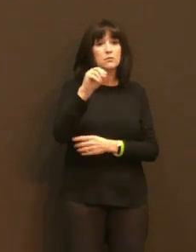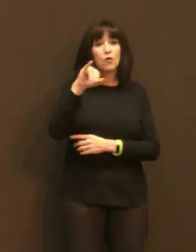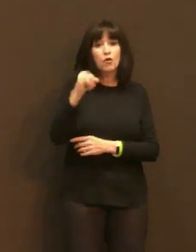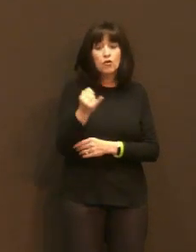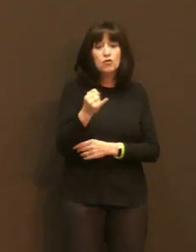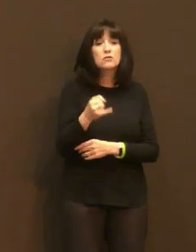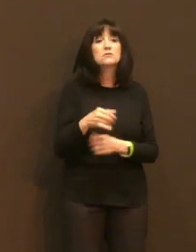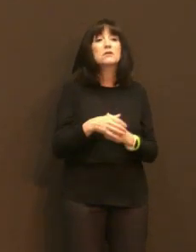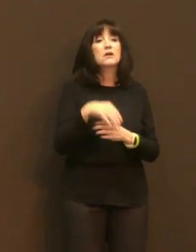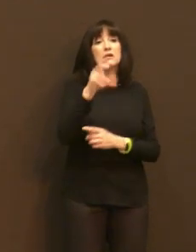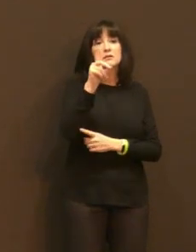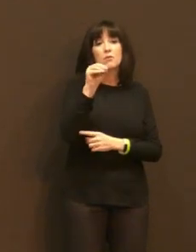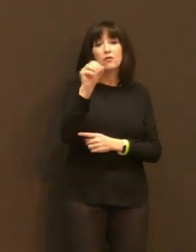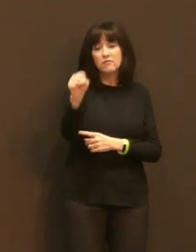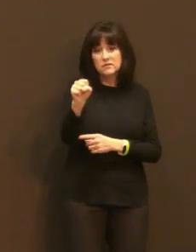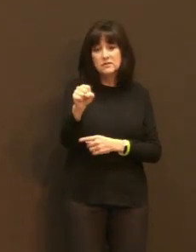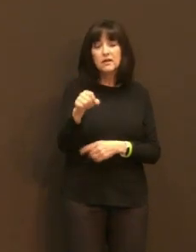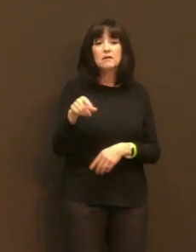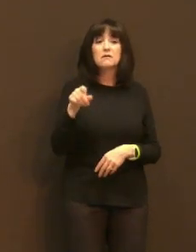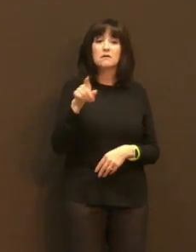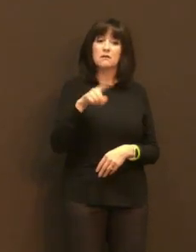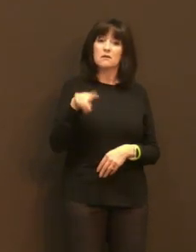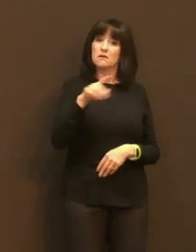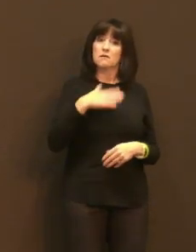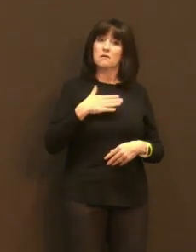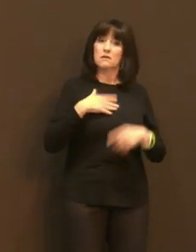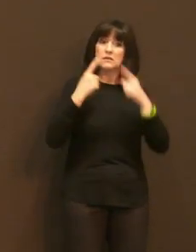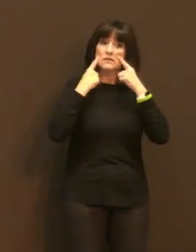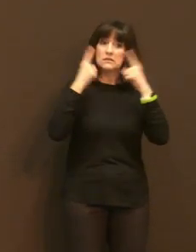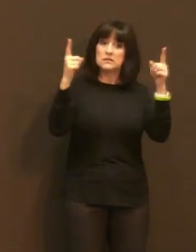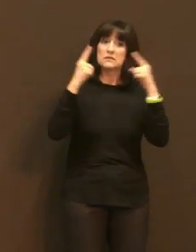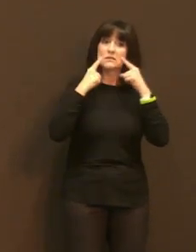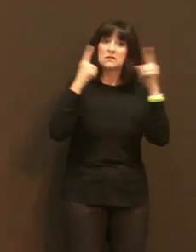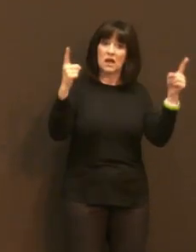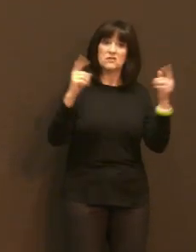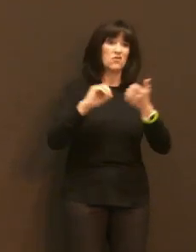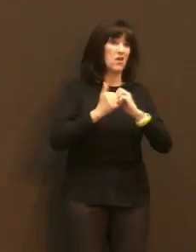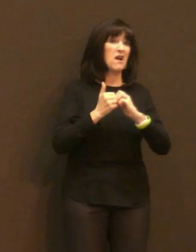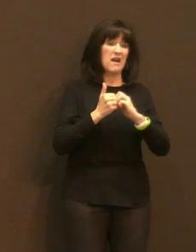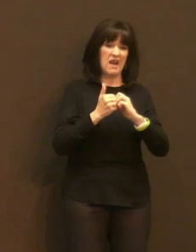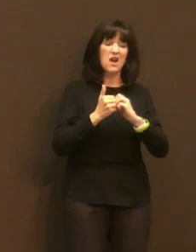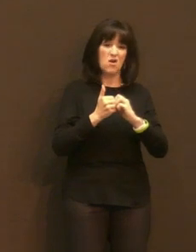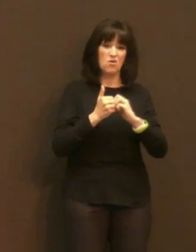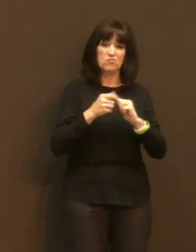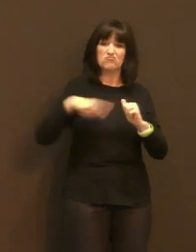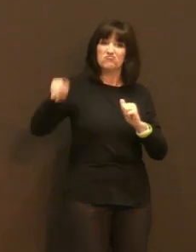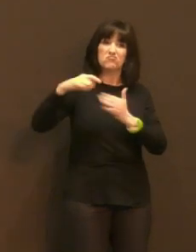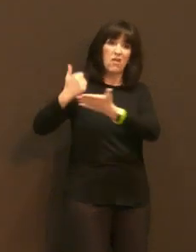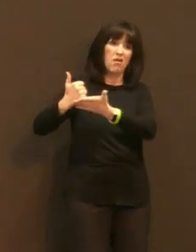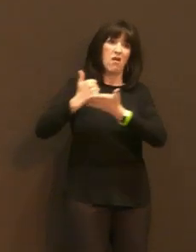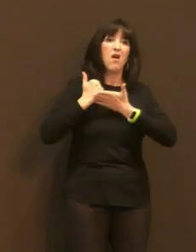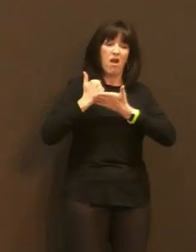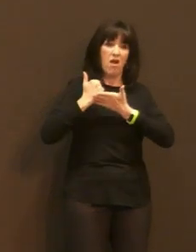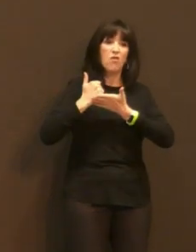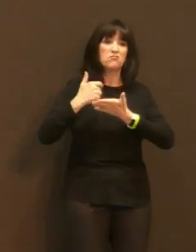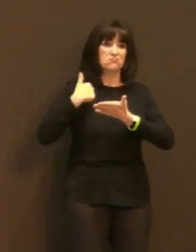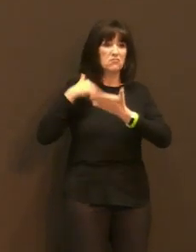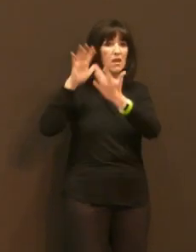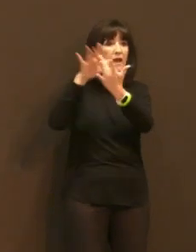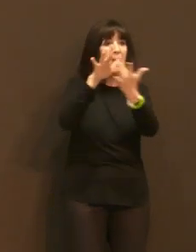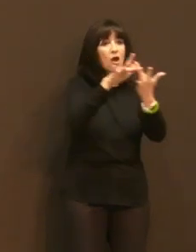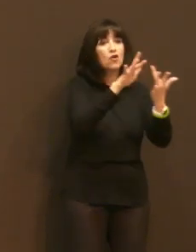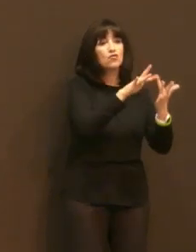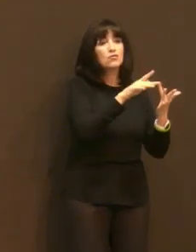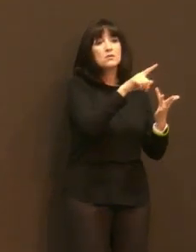State, because a lot of what's helped this be successful is the outreach we have done to those essential businesses that are open